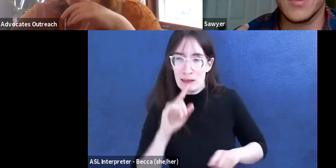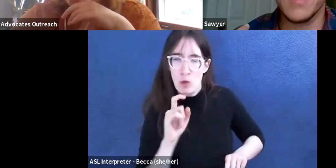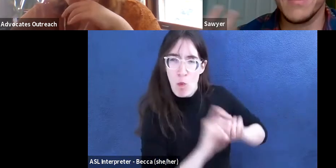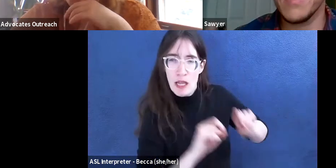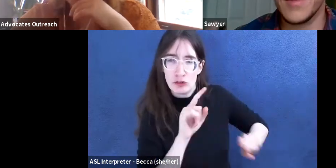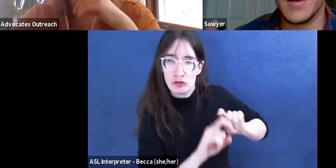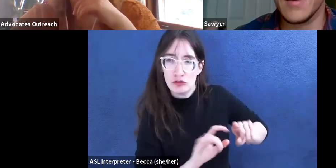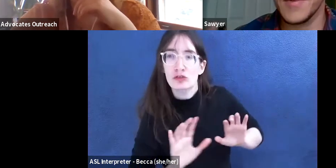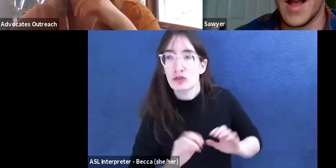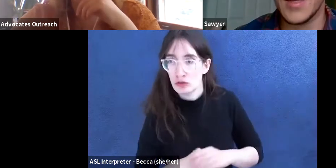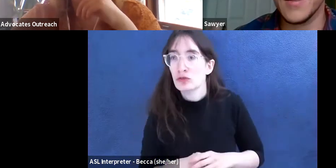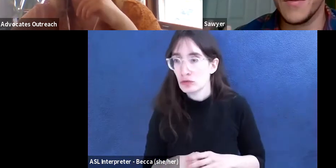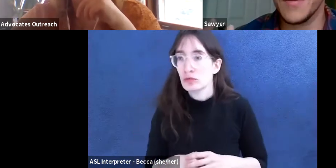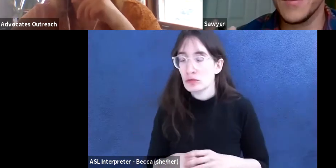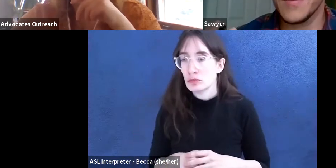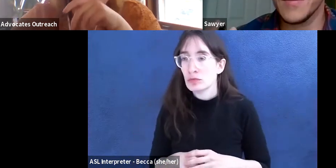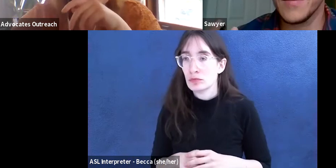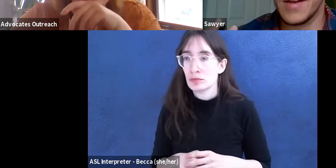So